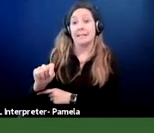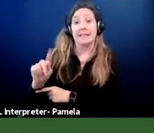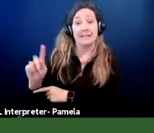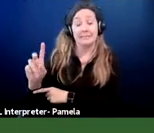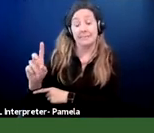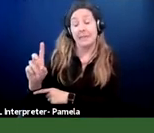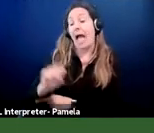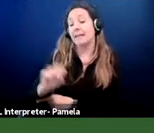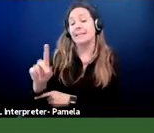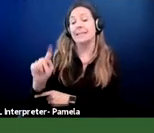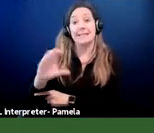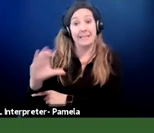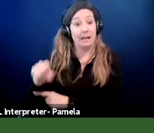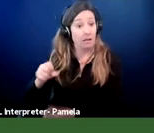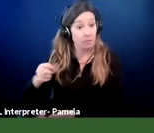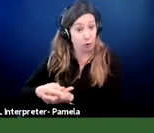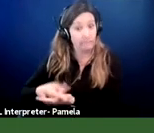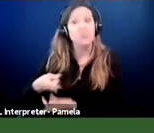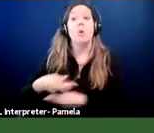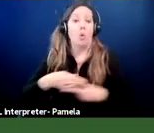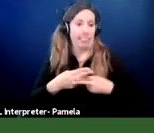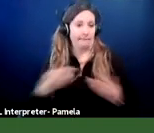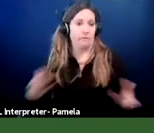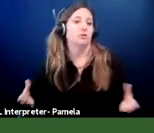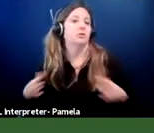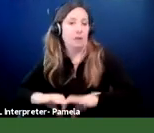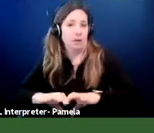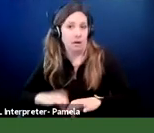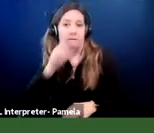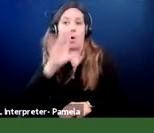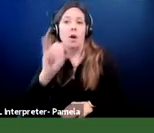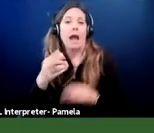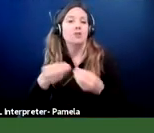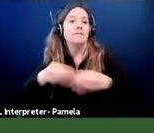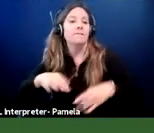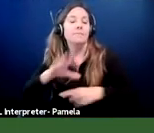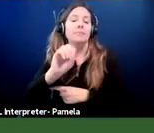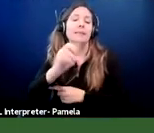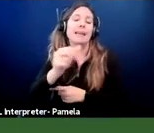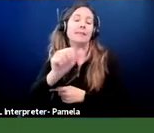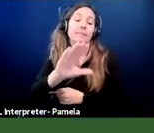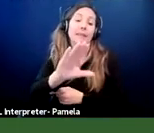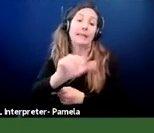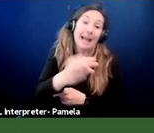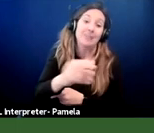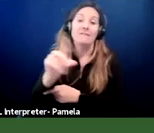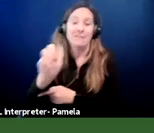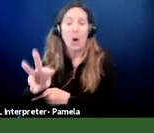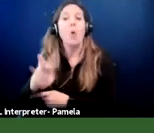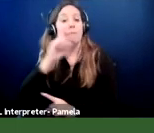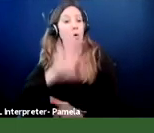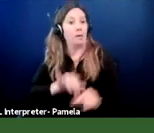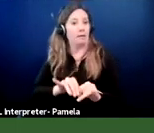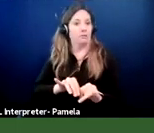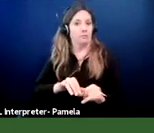needed some matching funds, large program, and we were able to leverage that to get him some more cash flow through the door. And go through that. So Axis Labs and